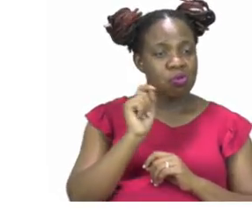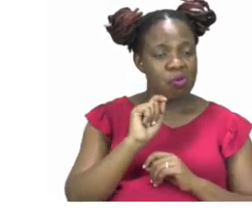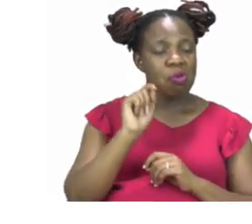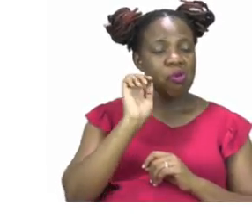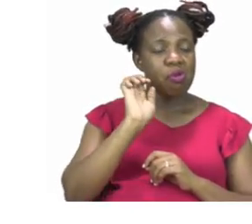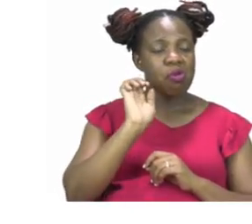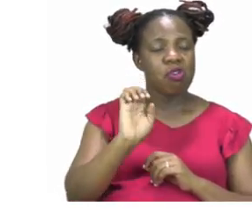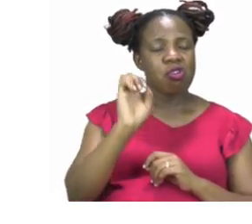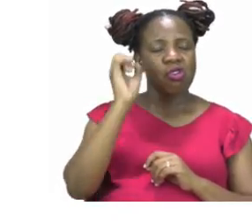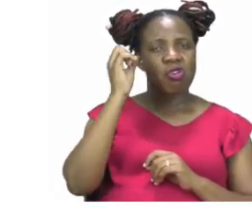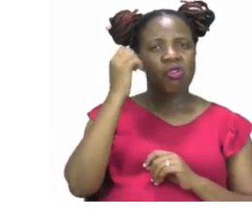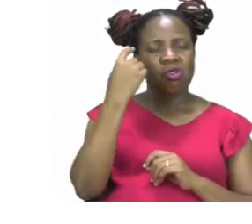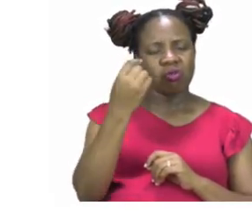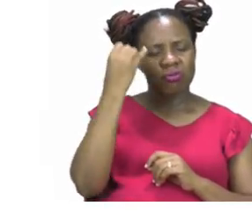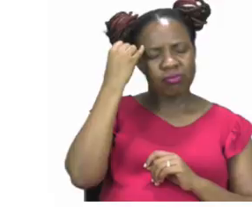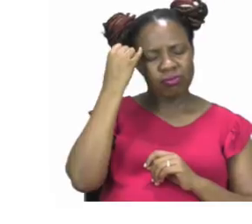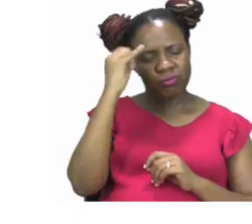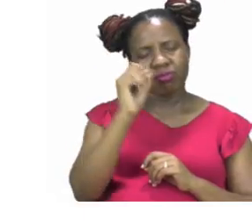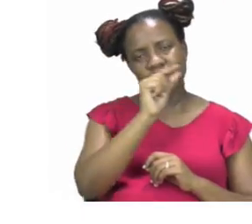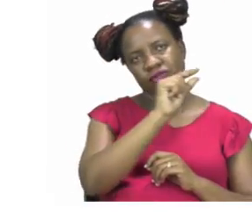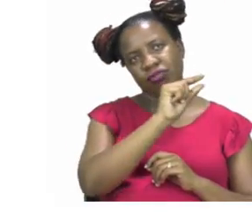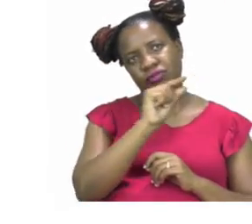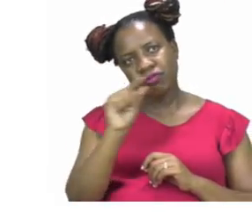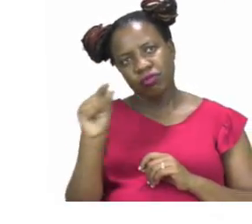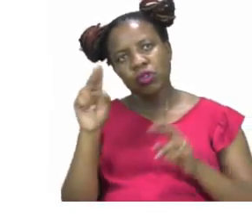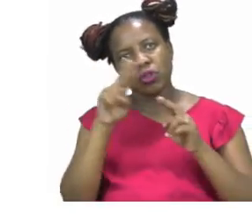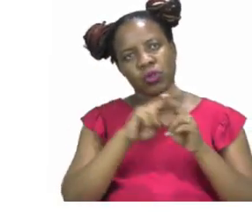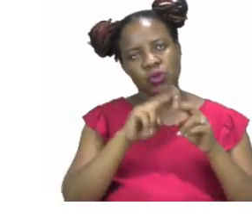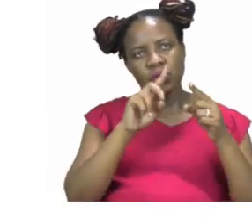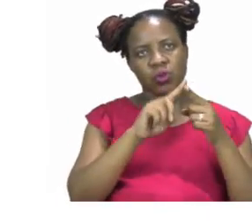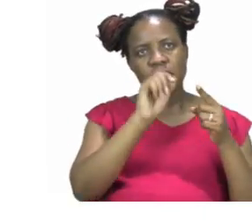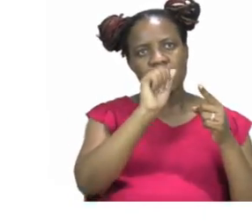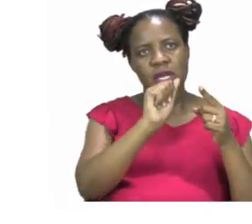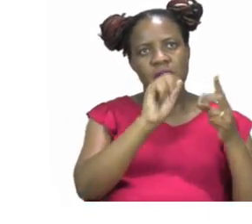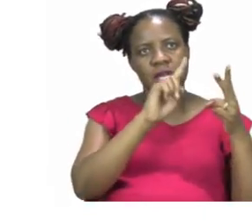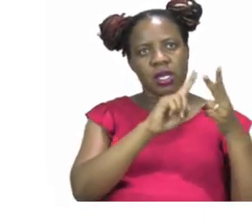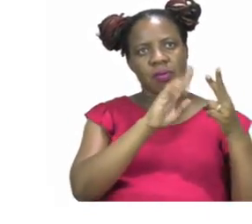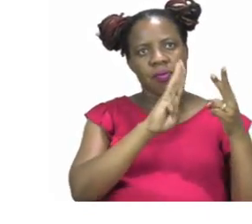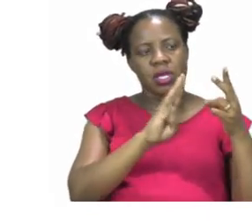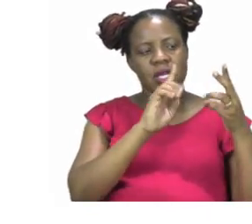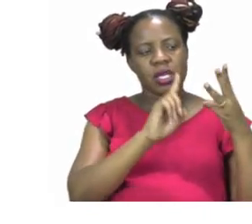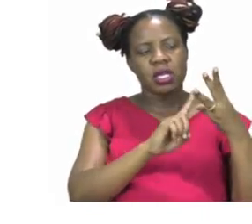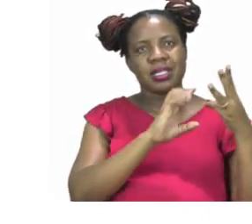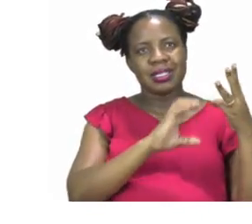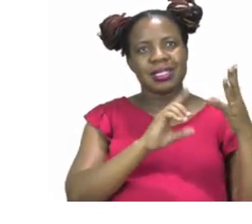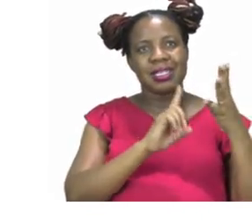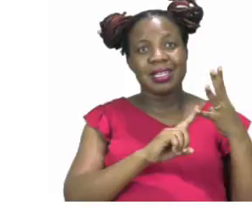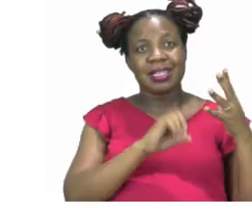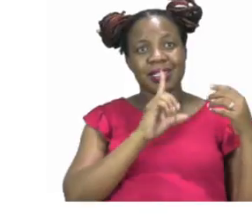own sentences with the following words. This, that, these,